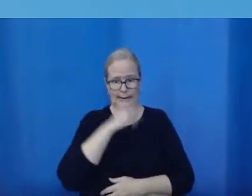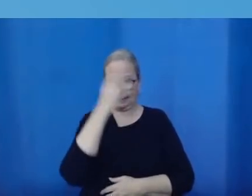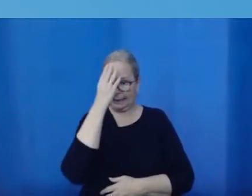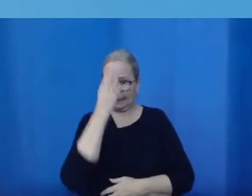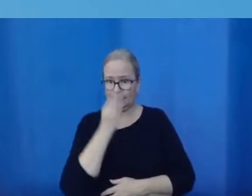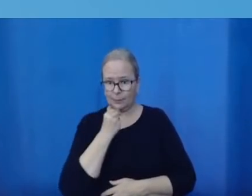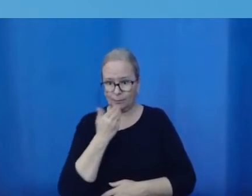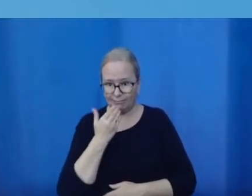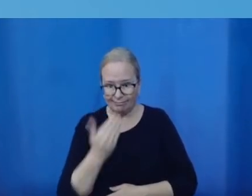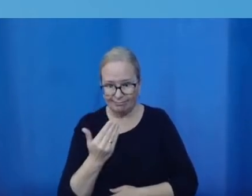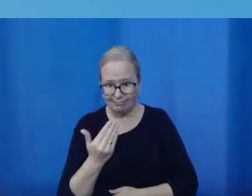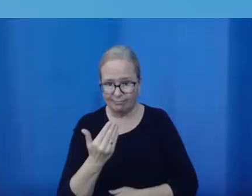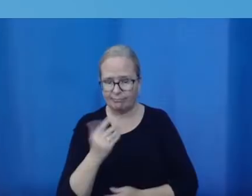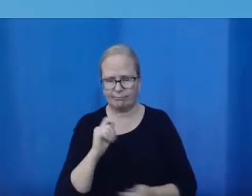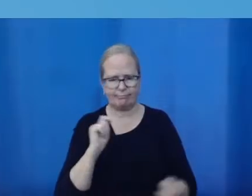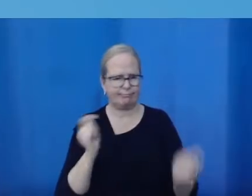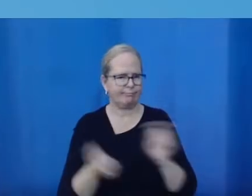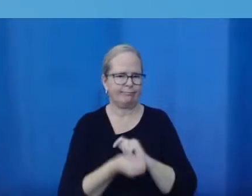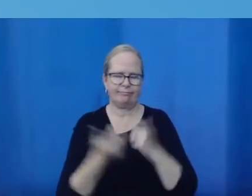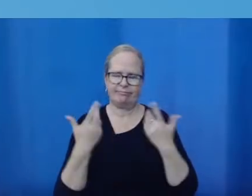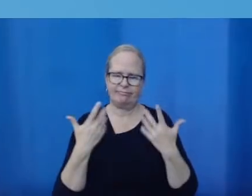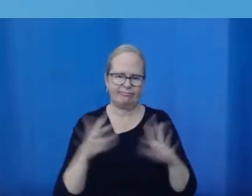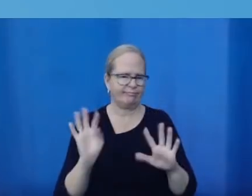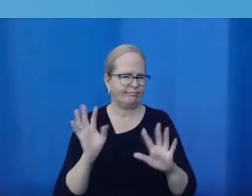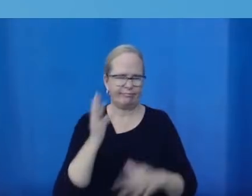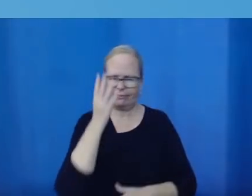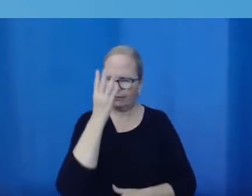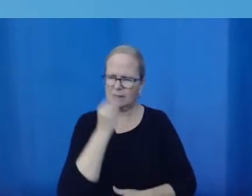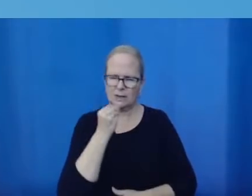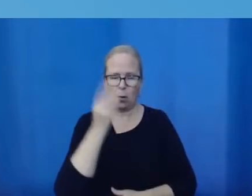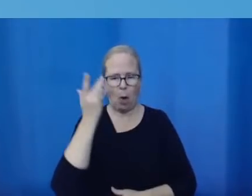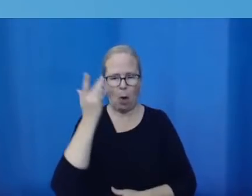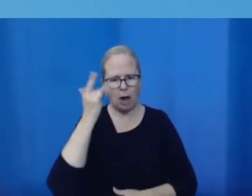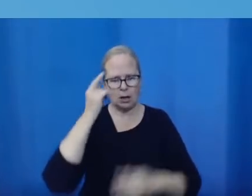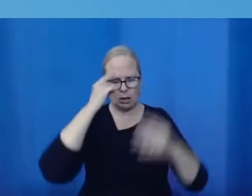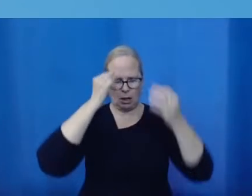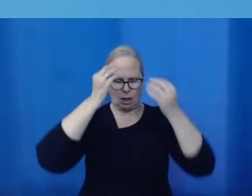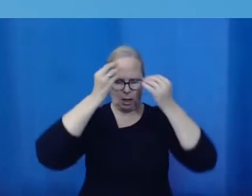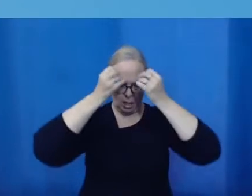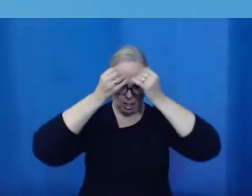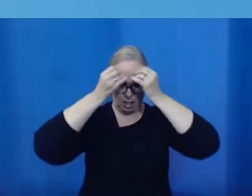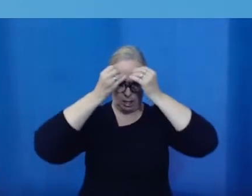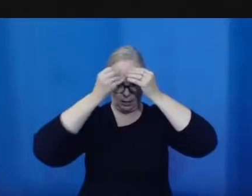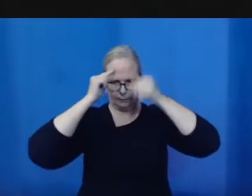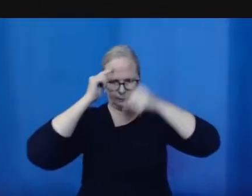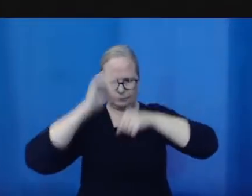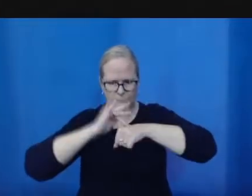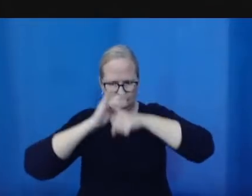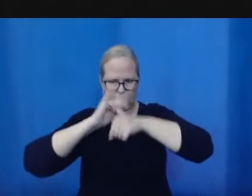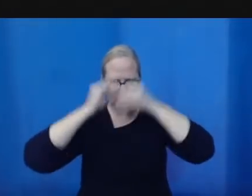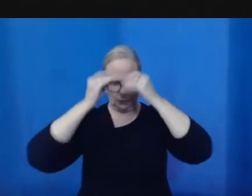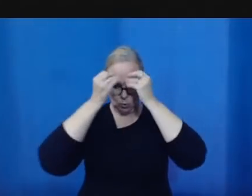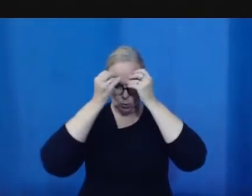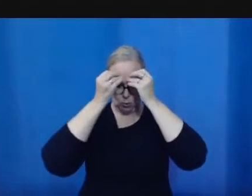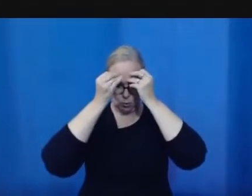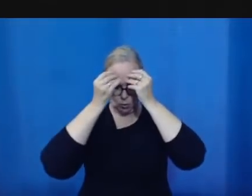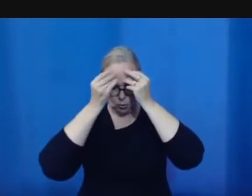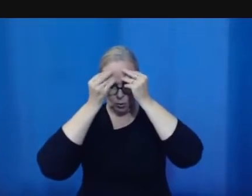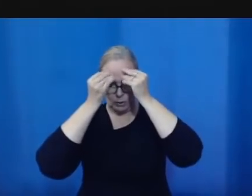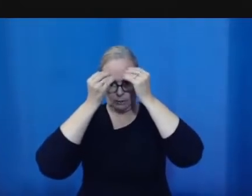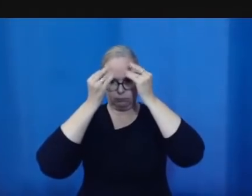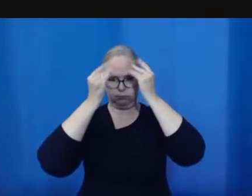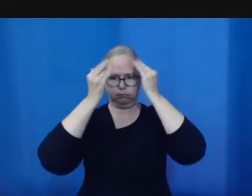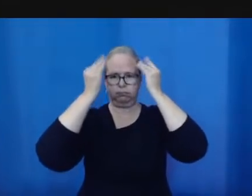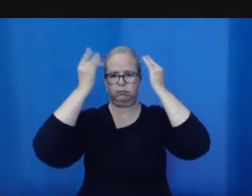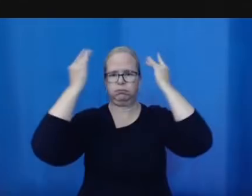preoccupied with things and you're overwhelmed, and stuff that you would routinely be able to sort of plan out and execute, you're getting stuck a little